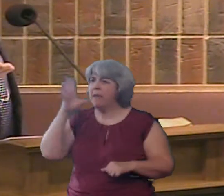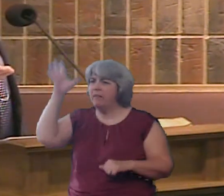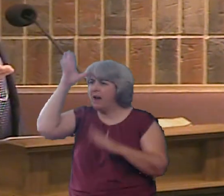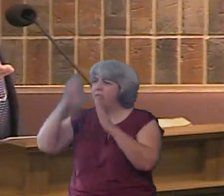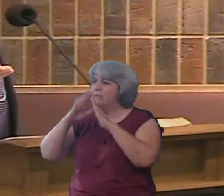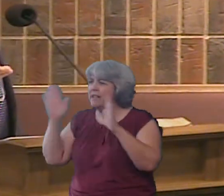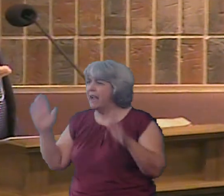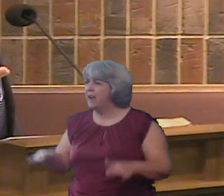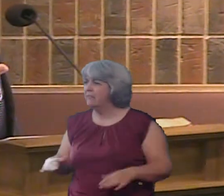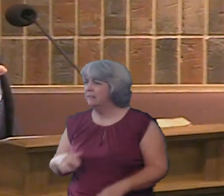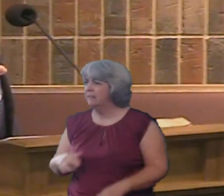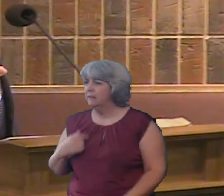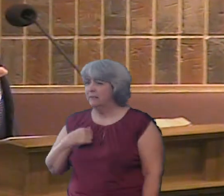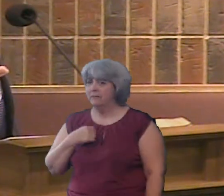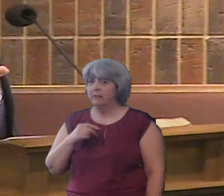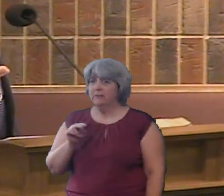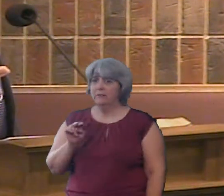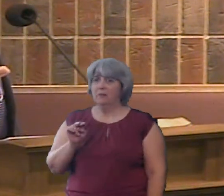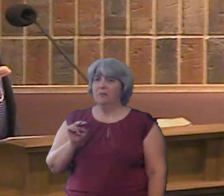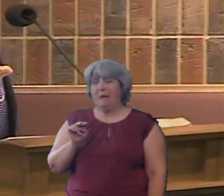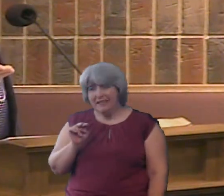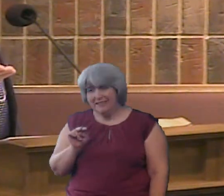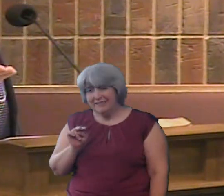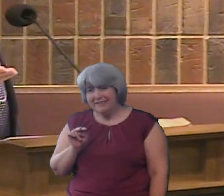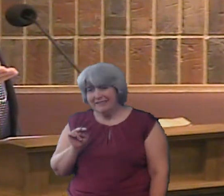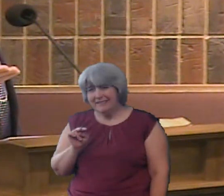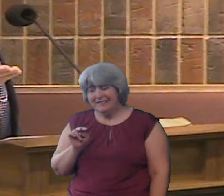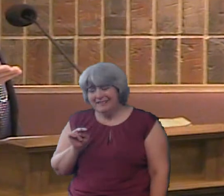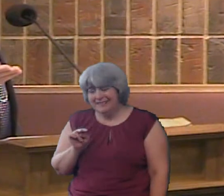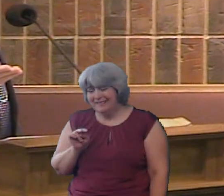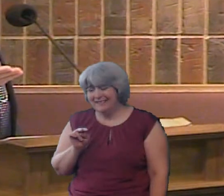It's comical. You have to read it.